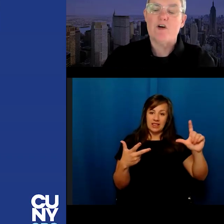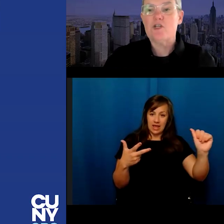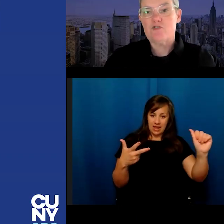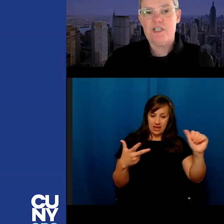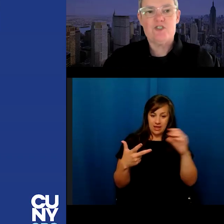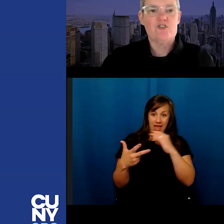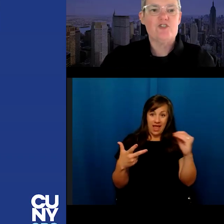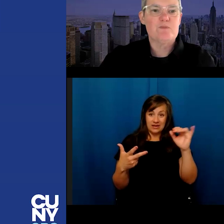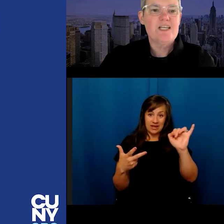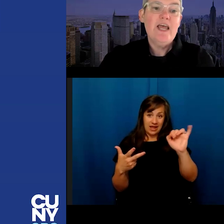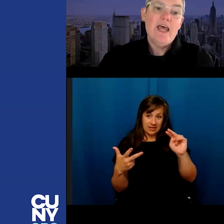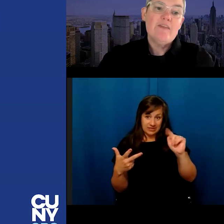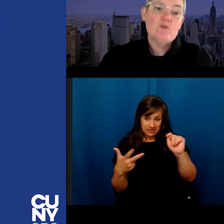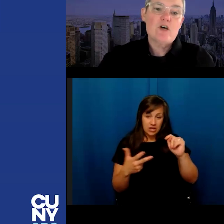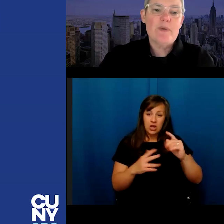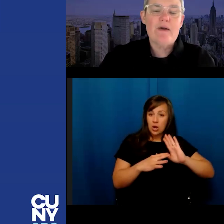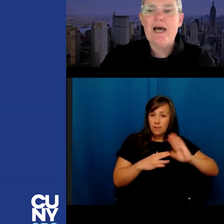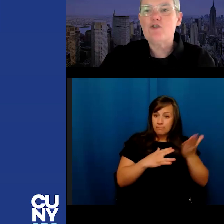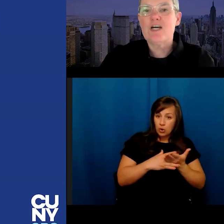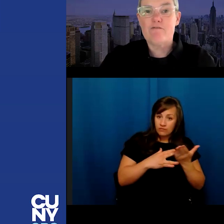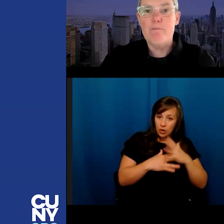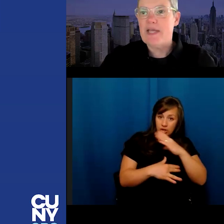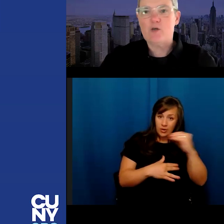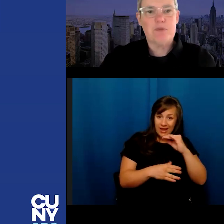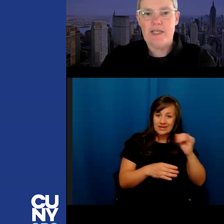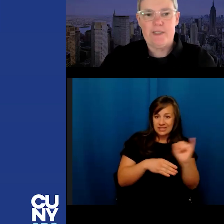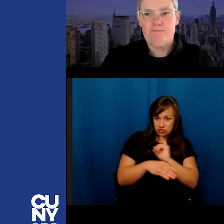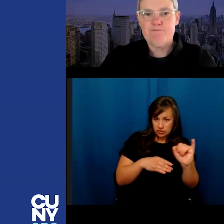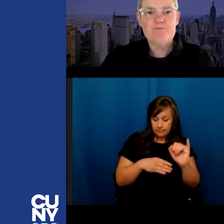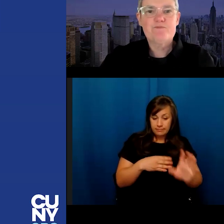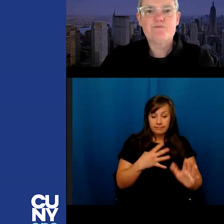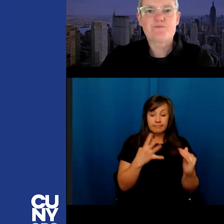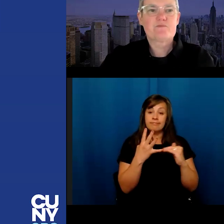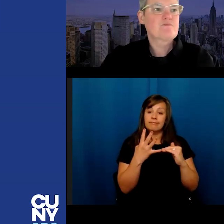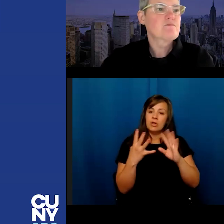about portfolios and internships. And then we'll talk about how you kind of make a plan.